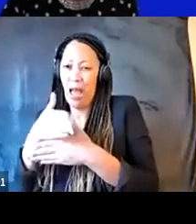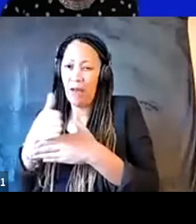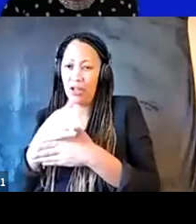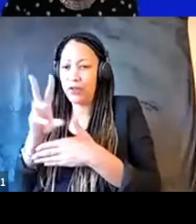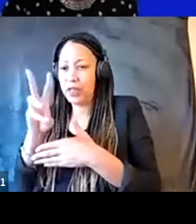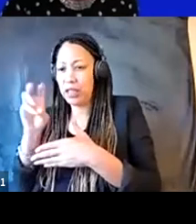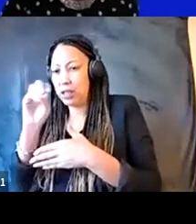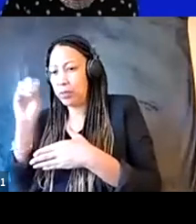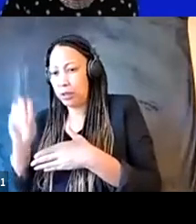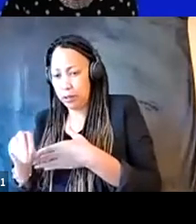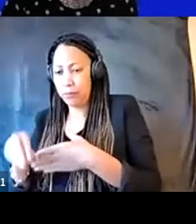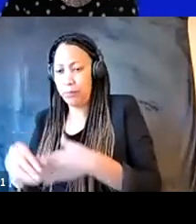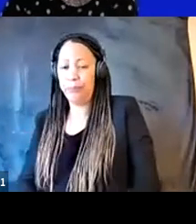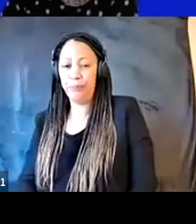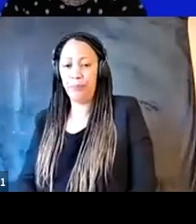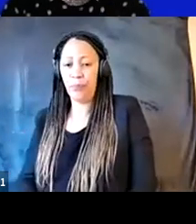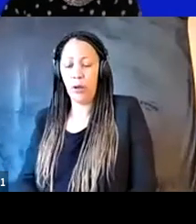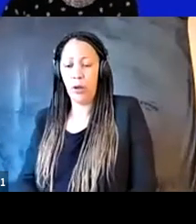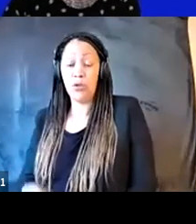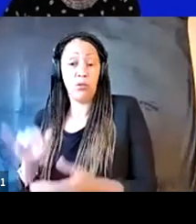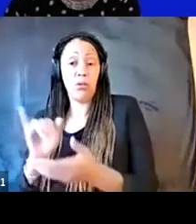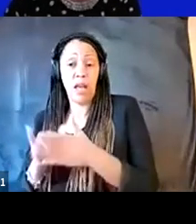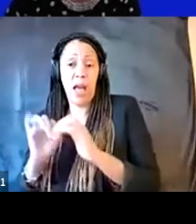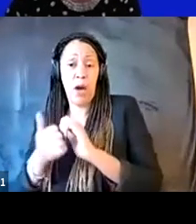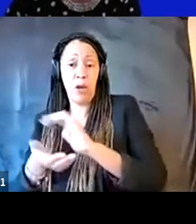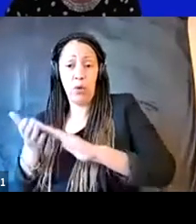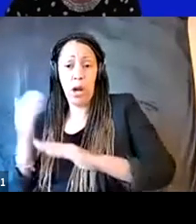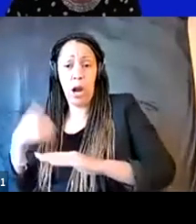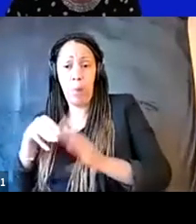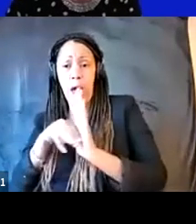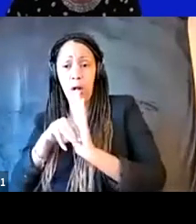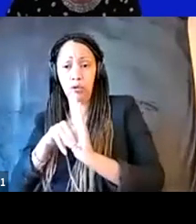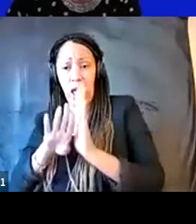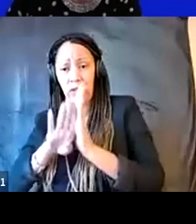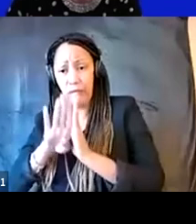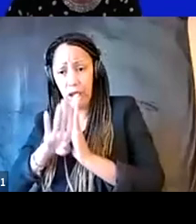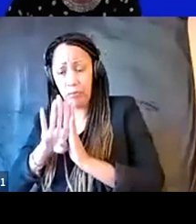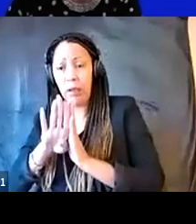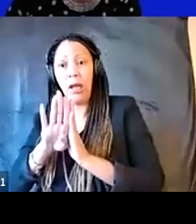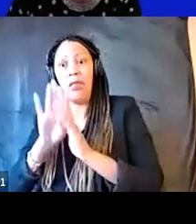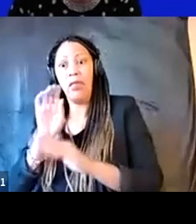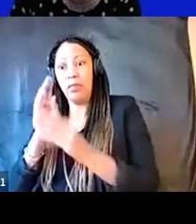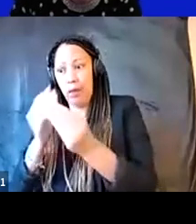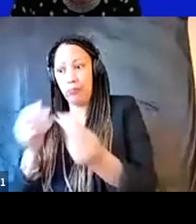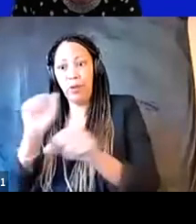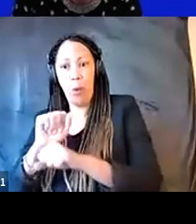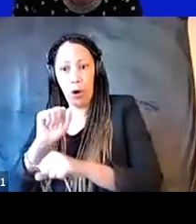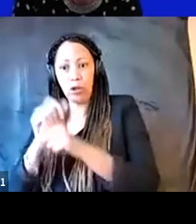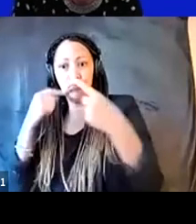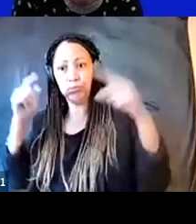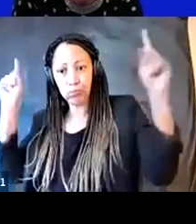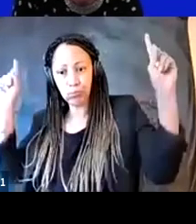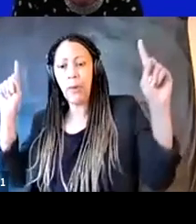60%. And that's what we've run our models to have a development that works. Could